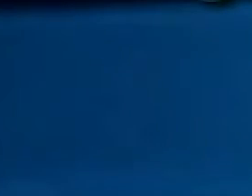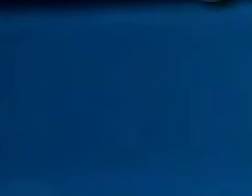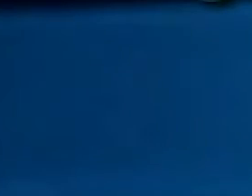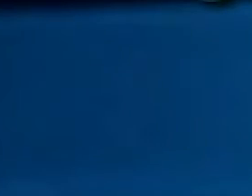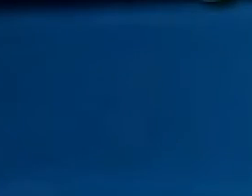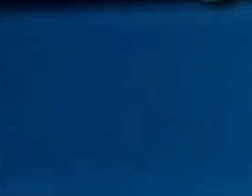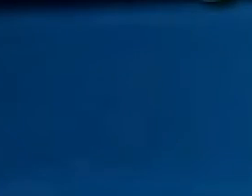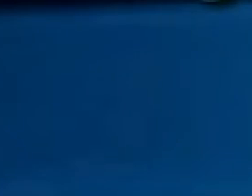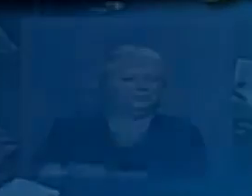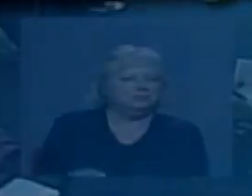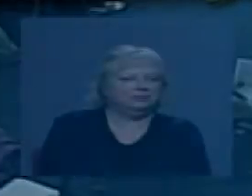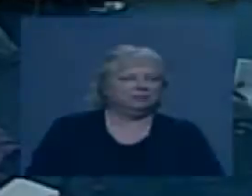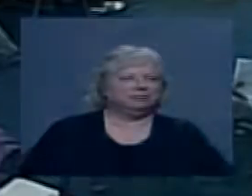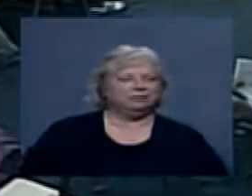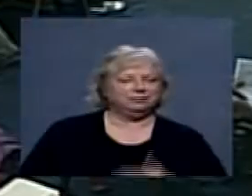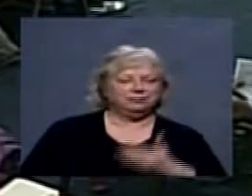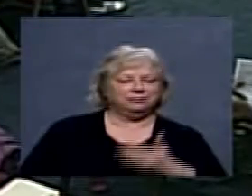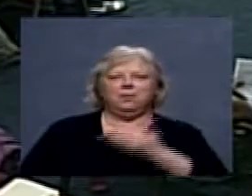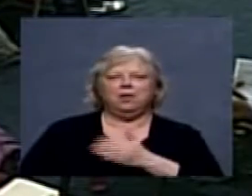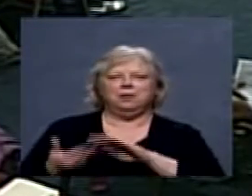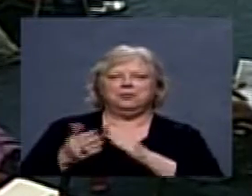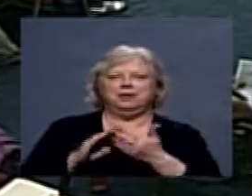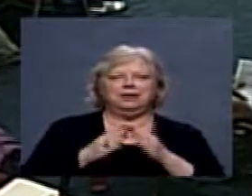Welcome to City Planning.